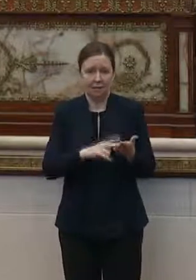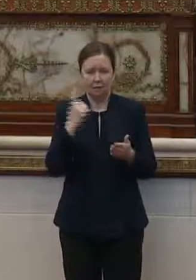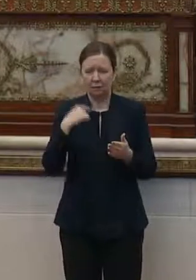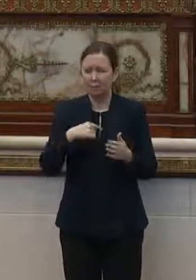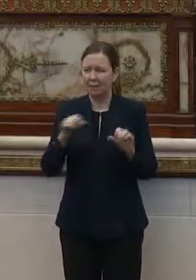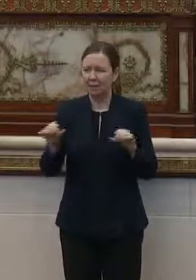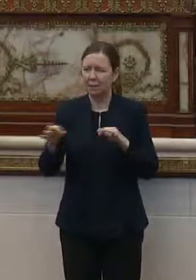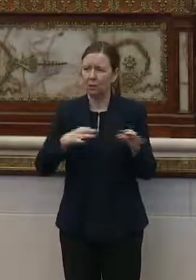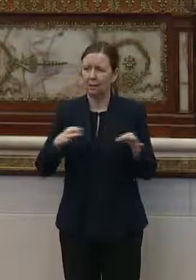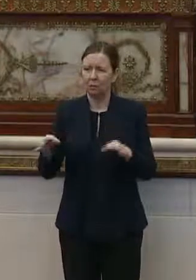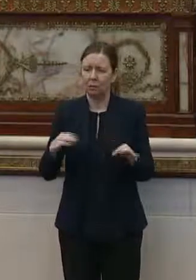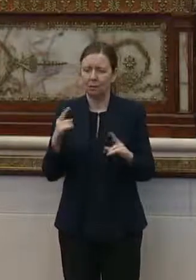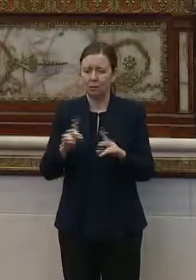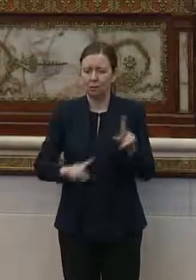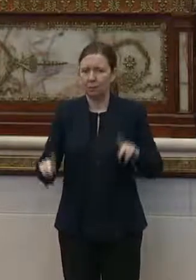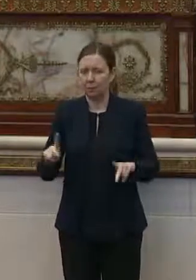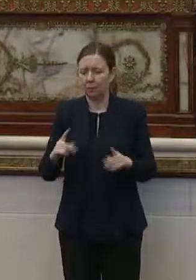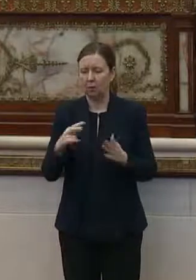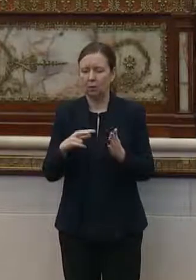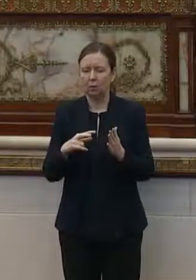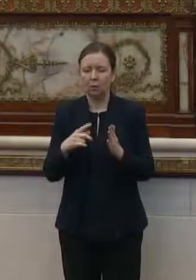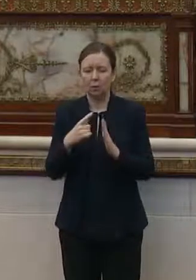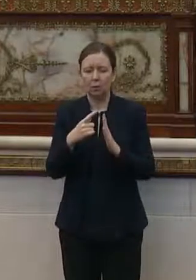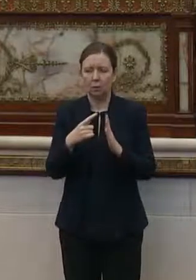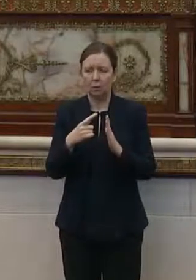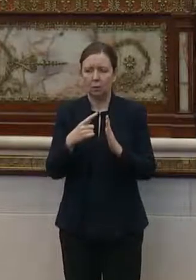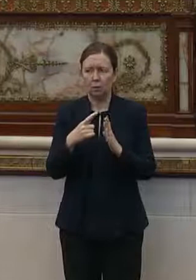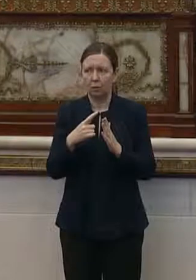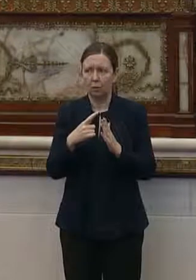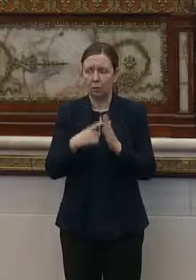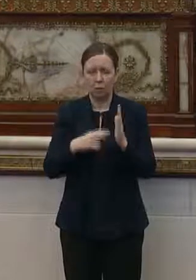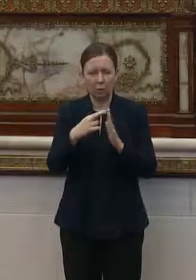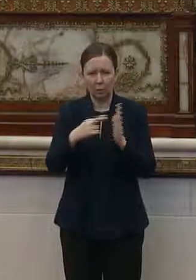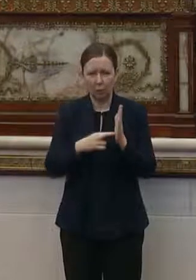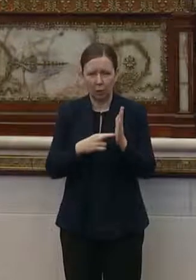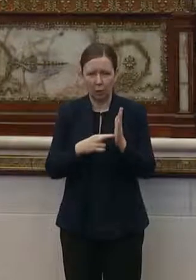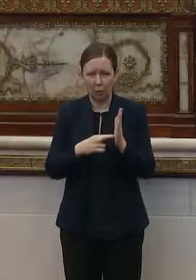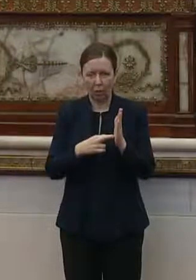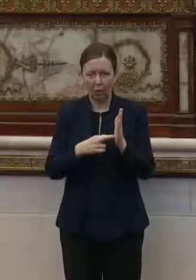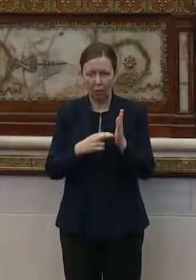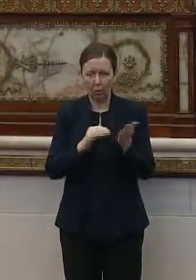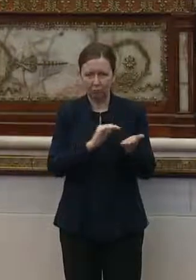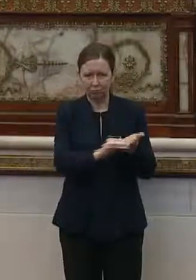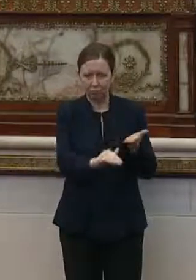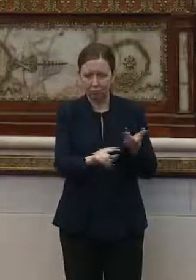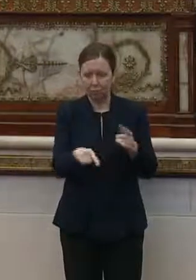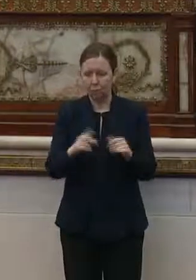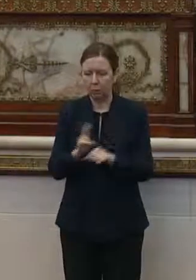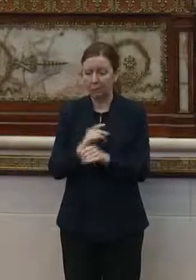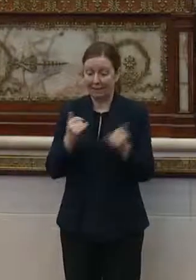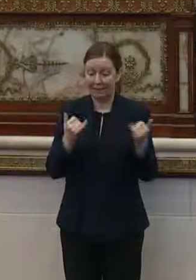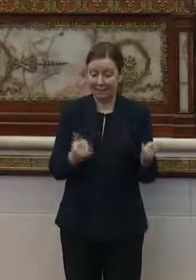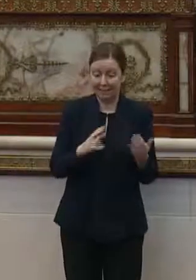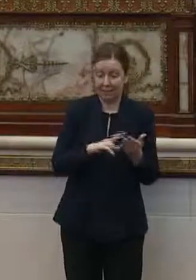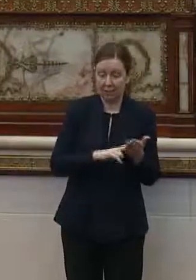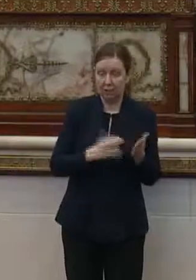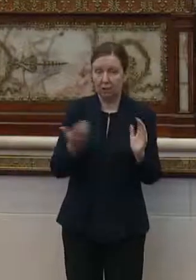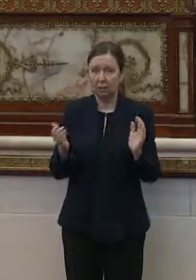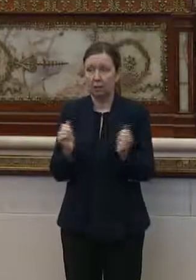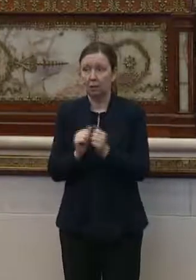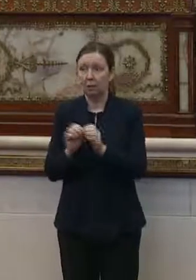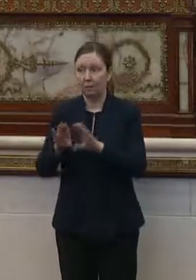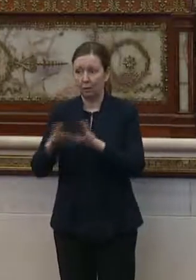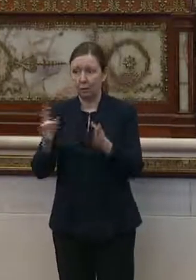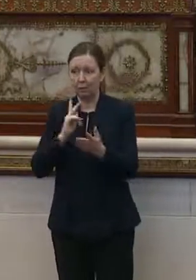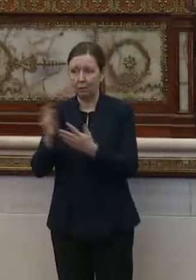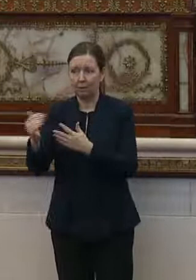you explain to folks what rules we're looking to bypass when we use an existing contract versus an open, transparent